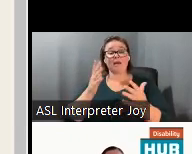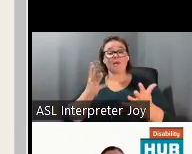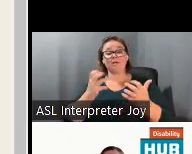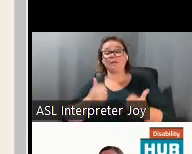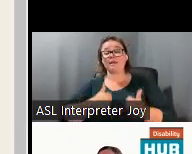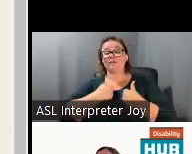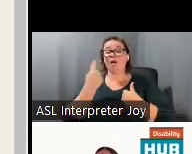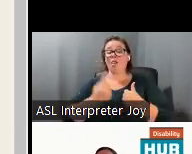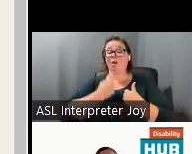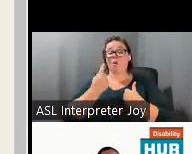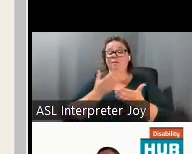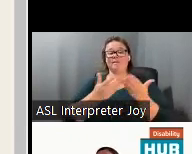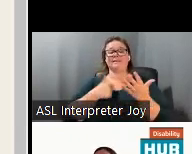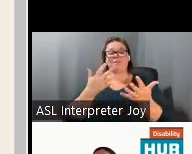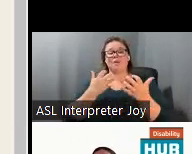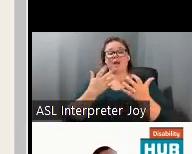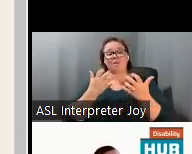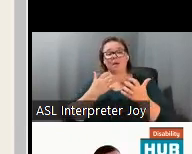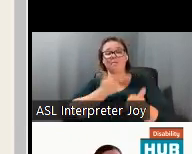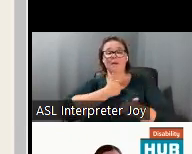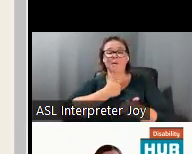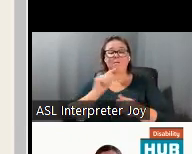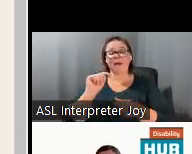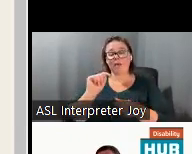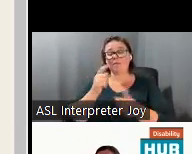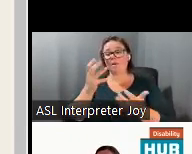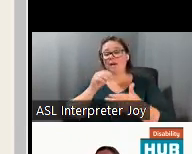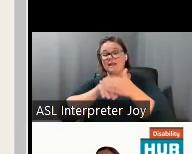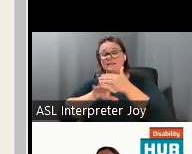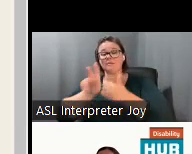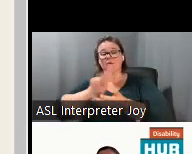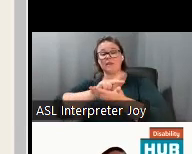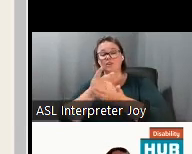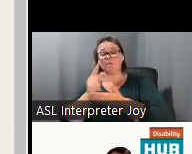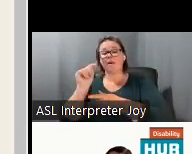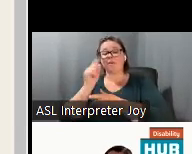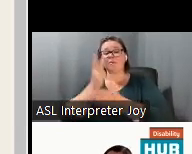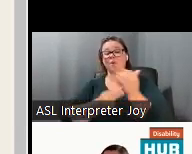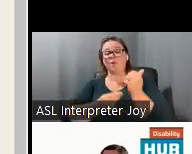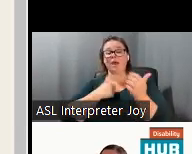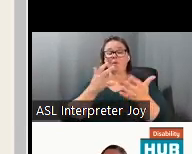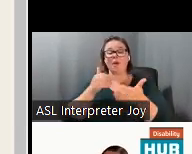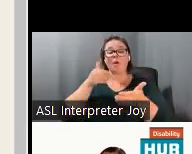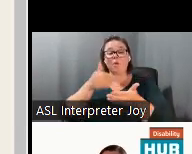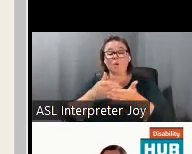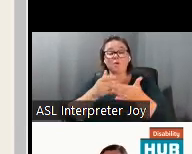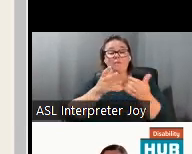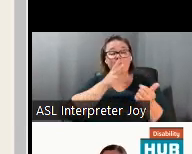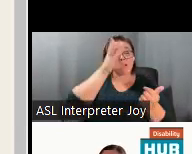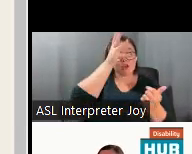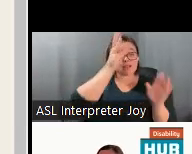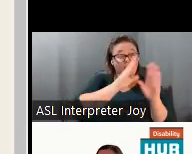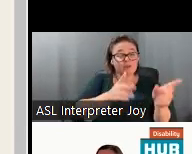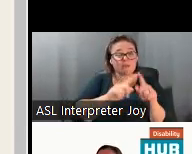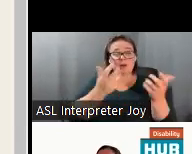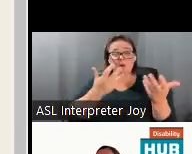that I want. I want my own bathroom. I want an accessible kitchen and bathroom. I want to be close to my parents, but I don't want to live with